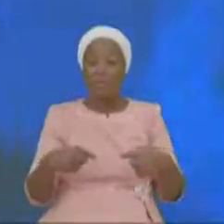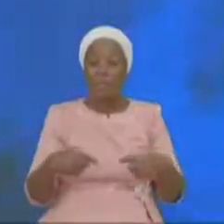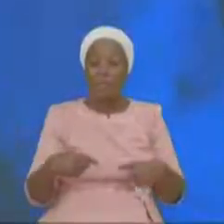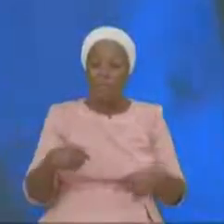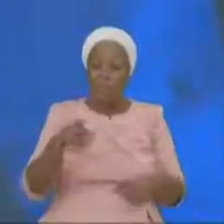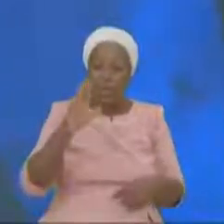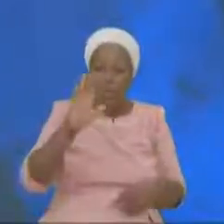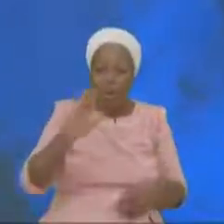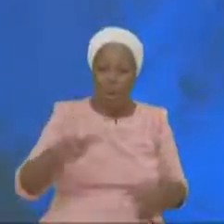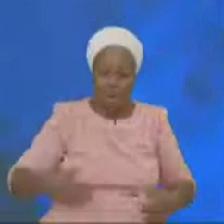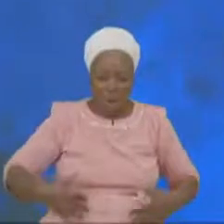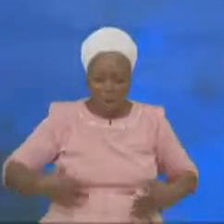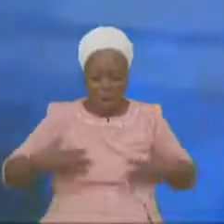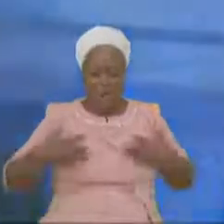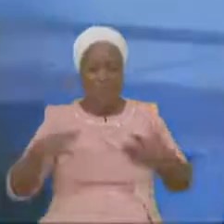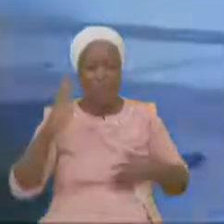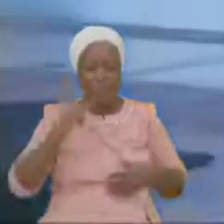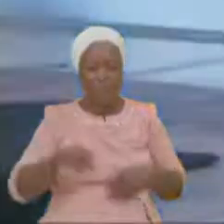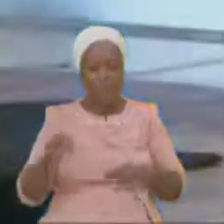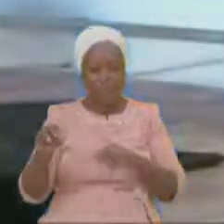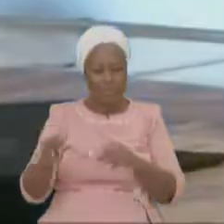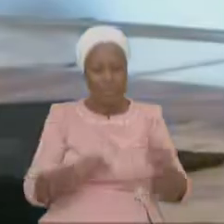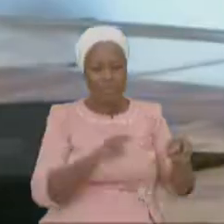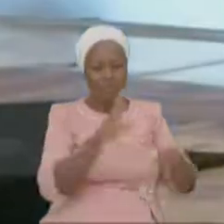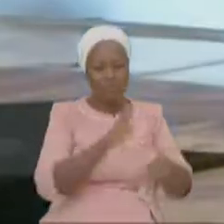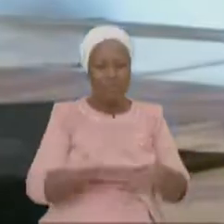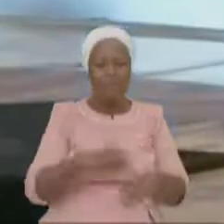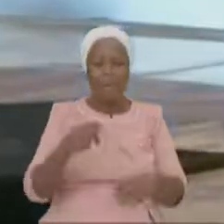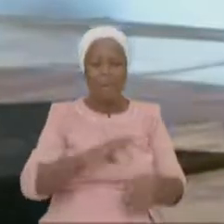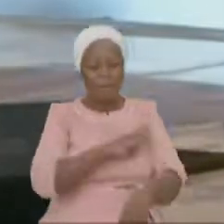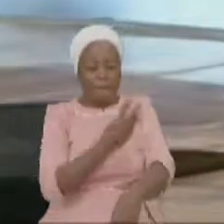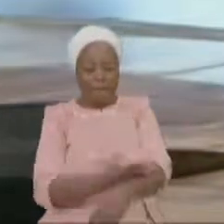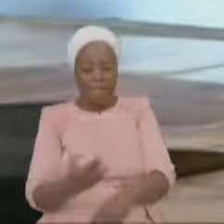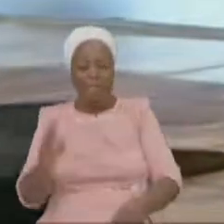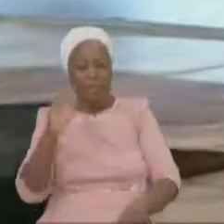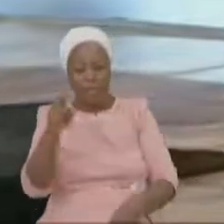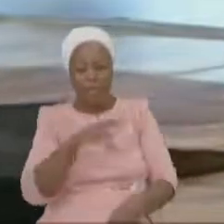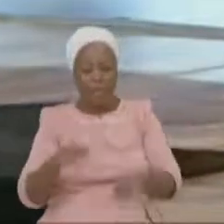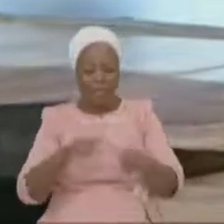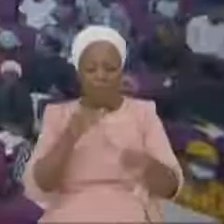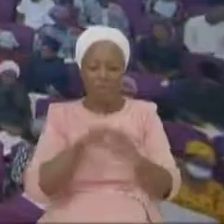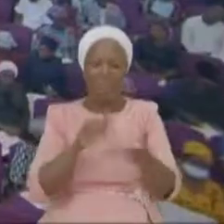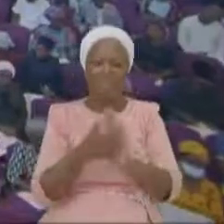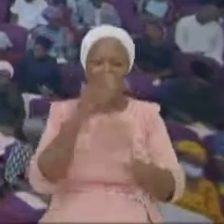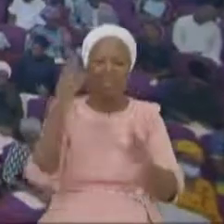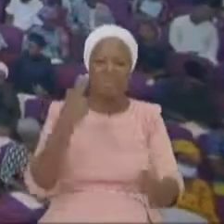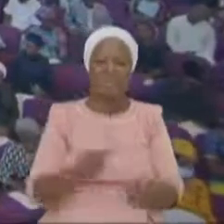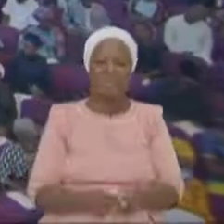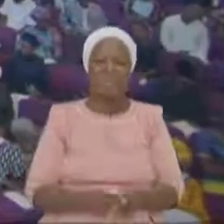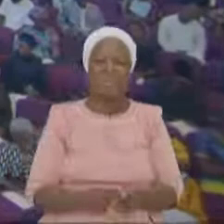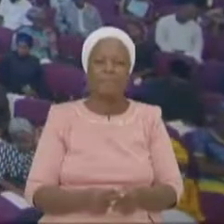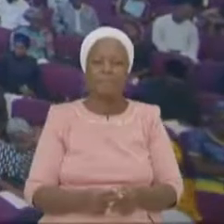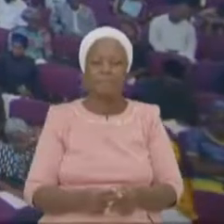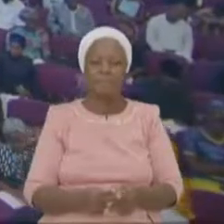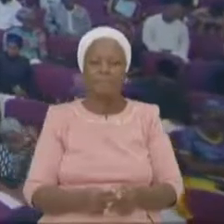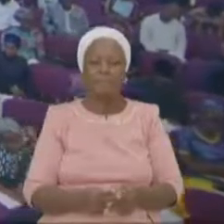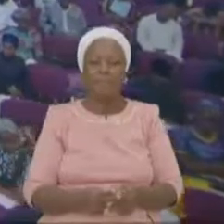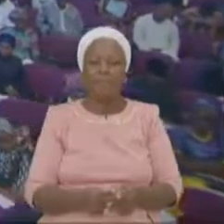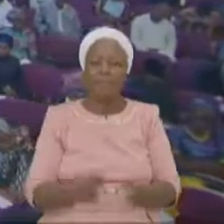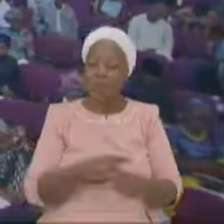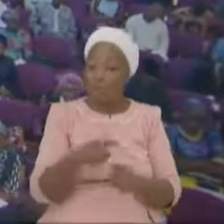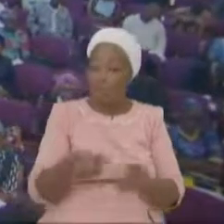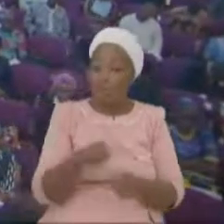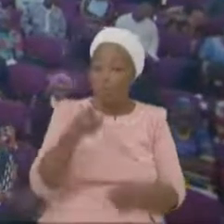your life will move on. Mighty things you will do in Jesus' name. When you